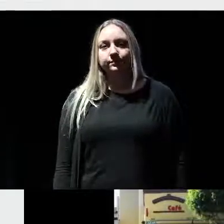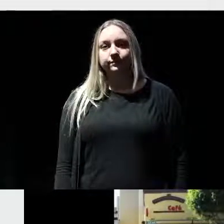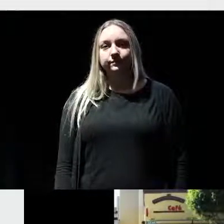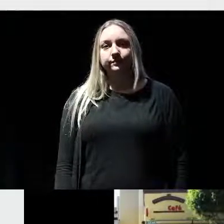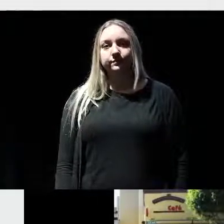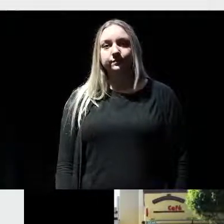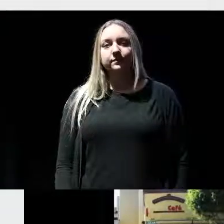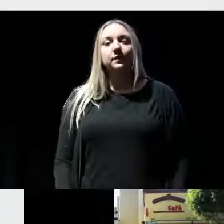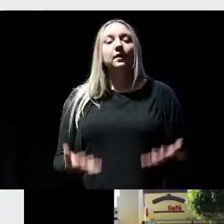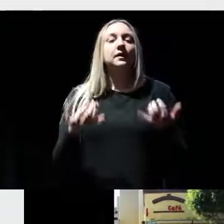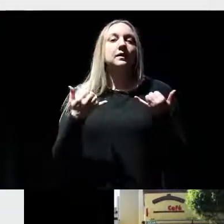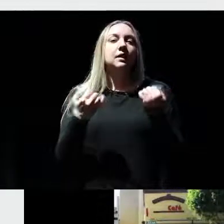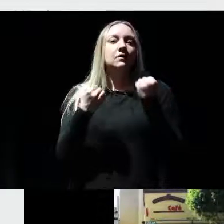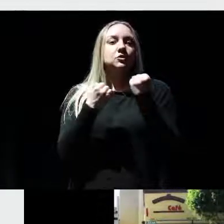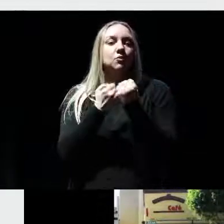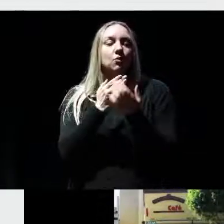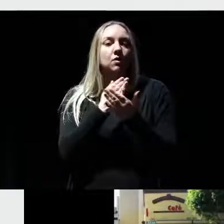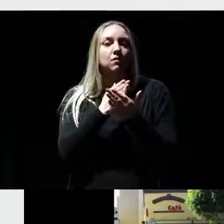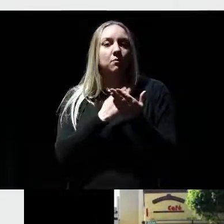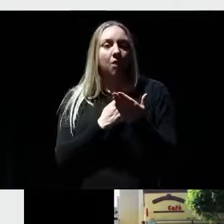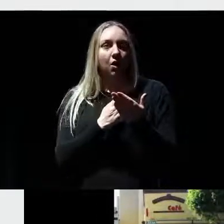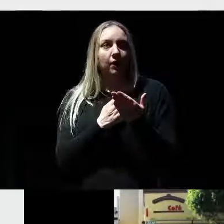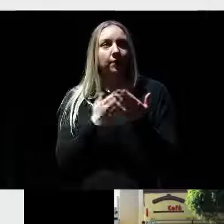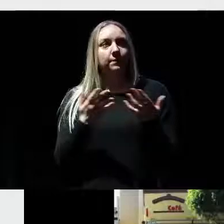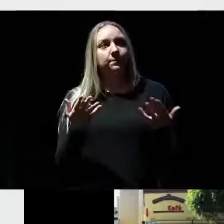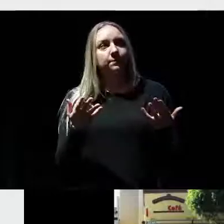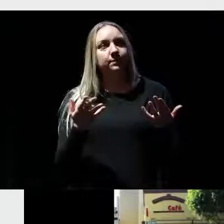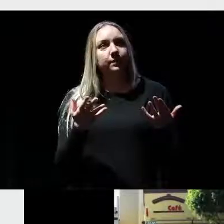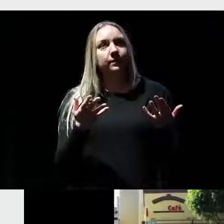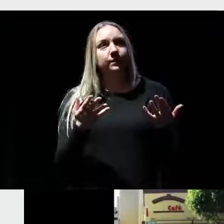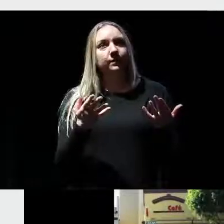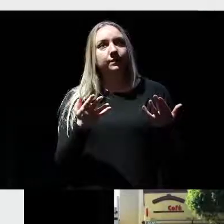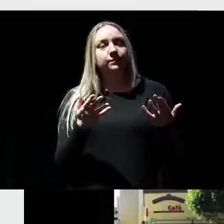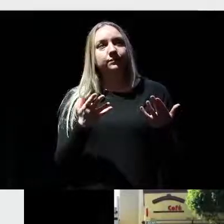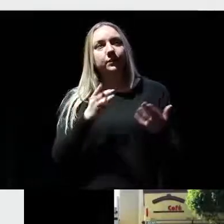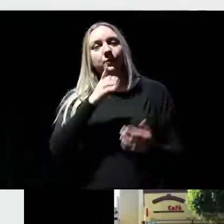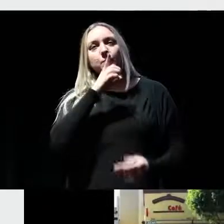The supportive part is really the piece that